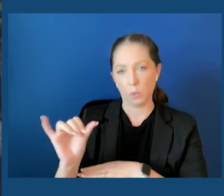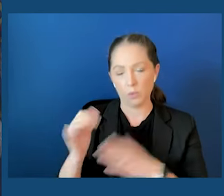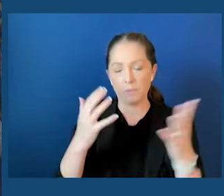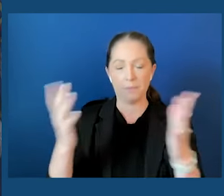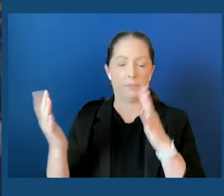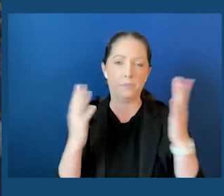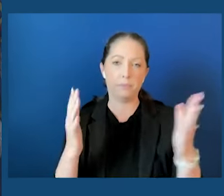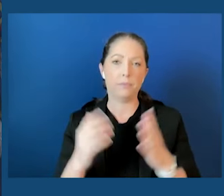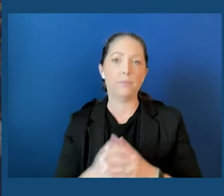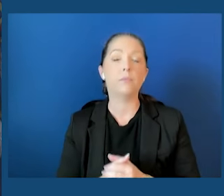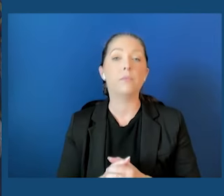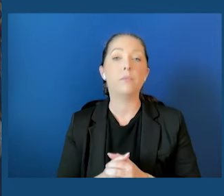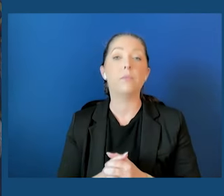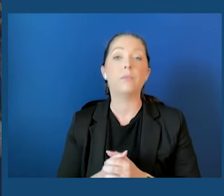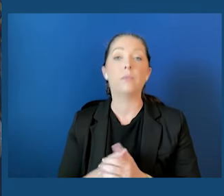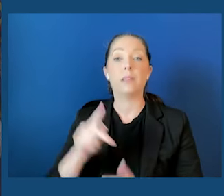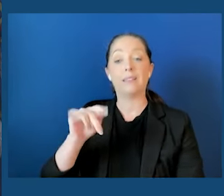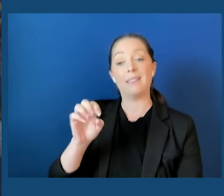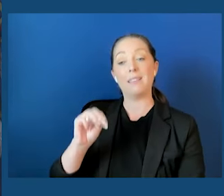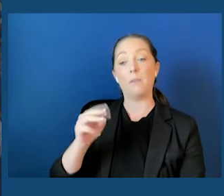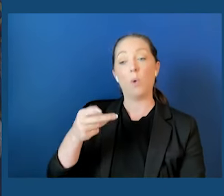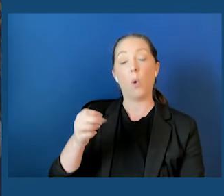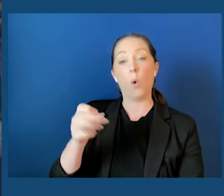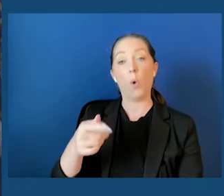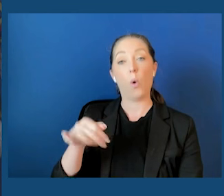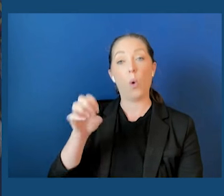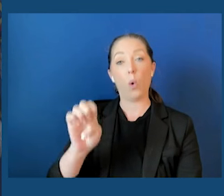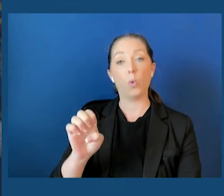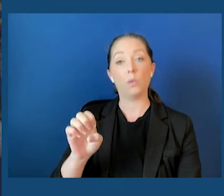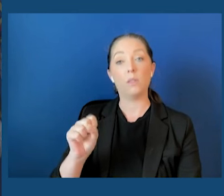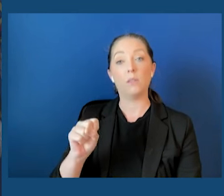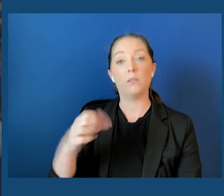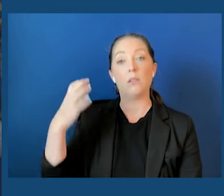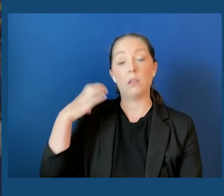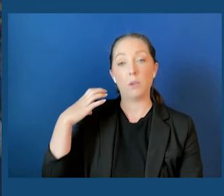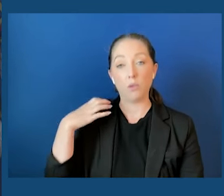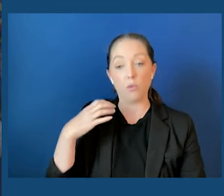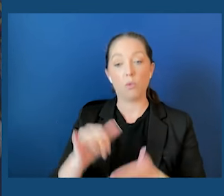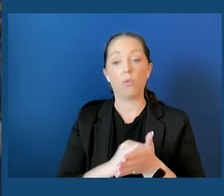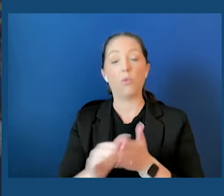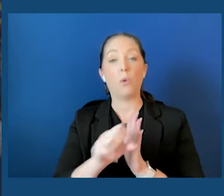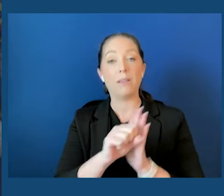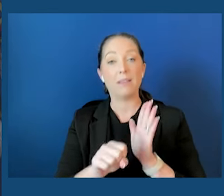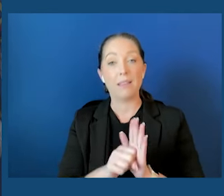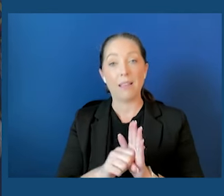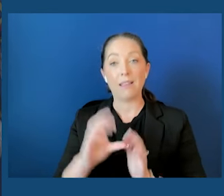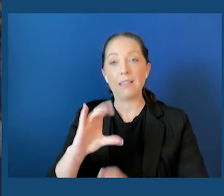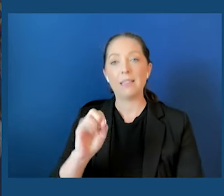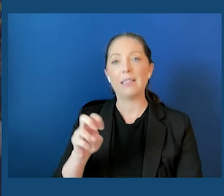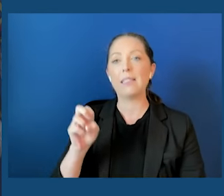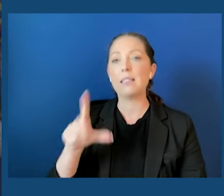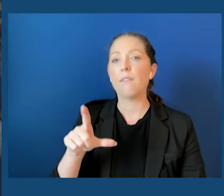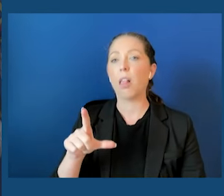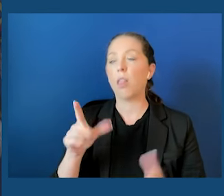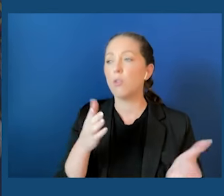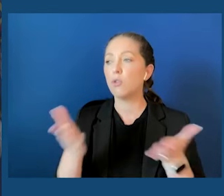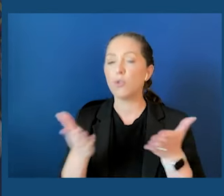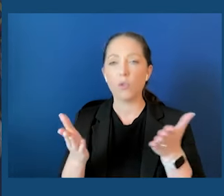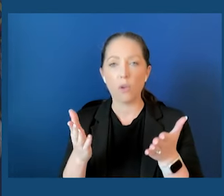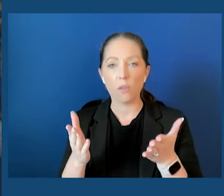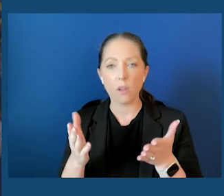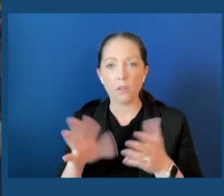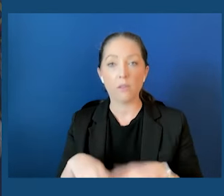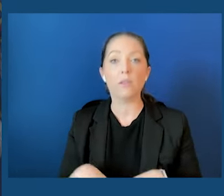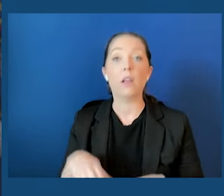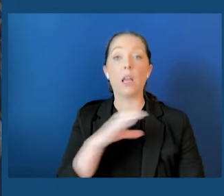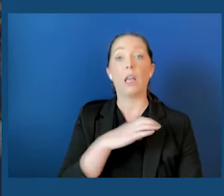I've been joined by Tim Hoags, my Commissioner of the New York State Civil Service Commission. Tim Hoags is here. Commissioner Jackie